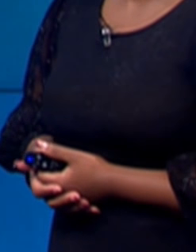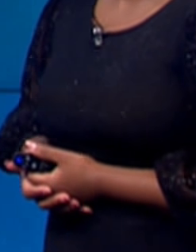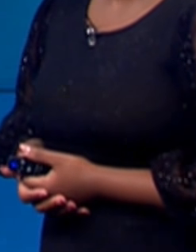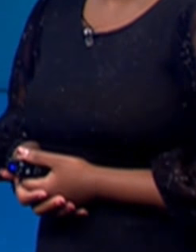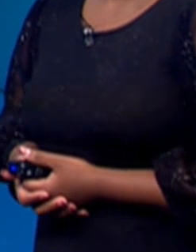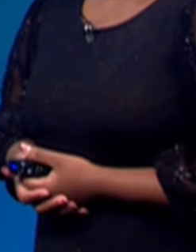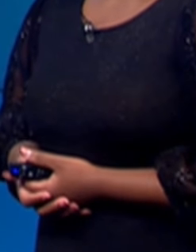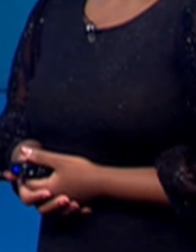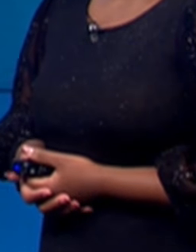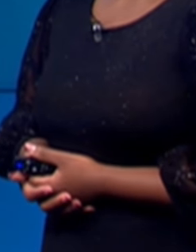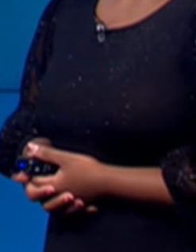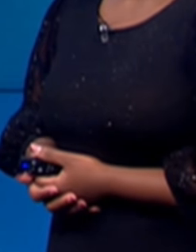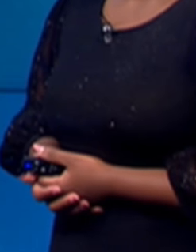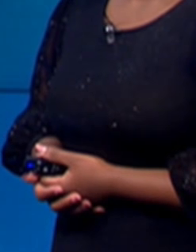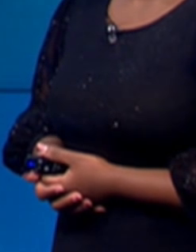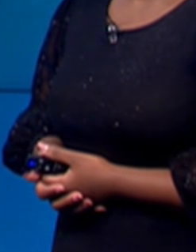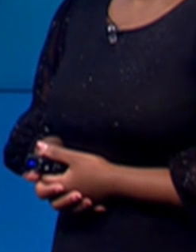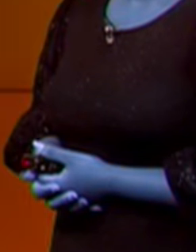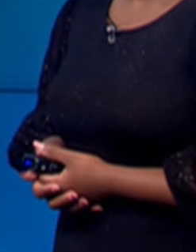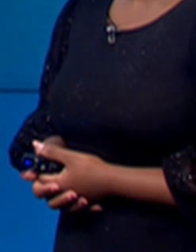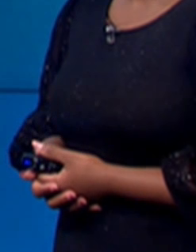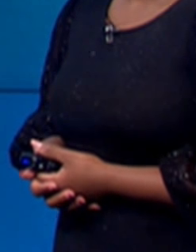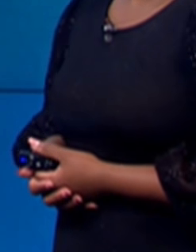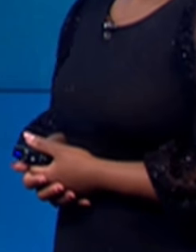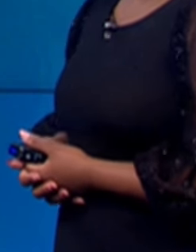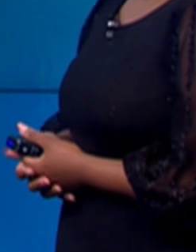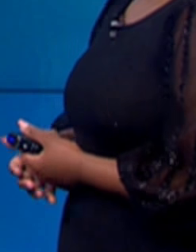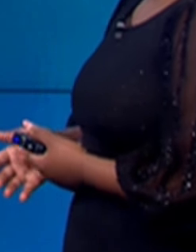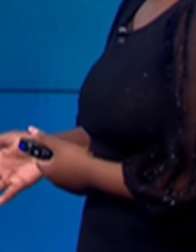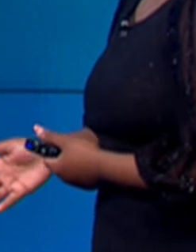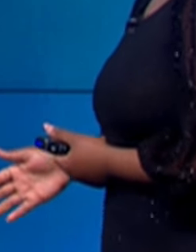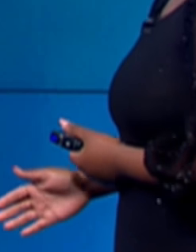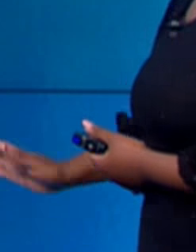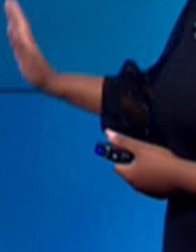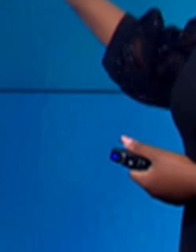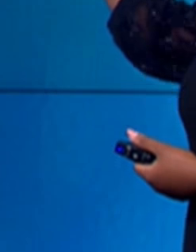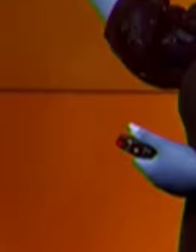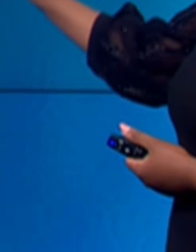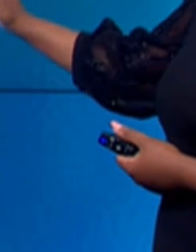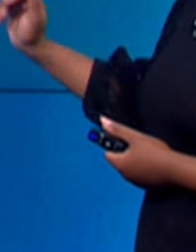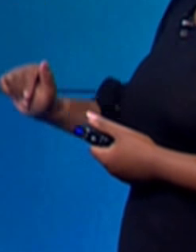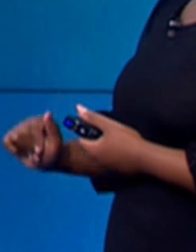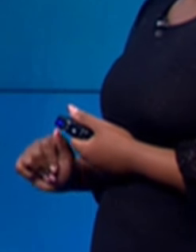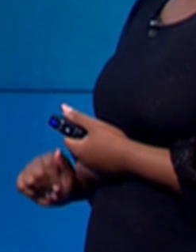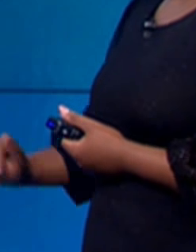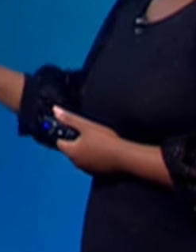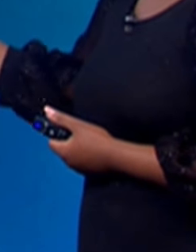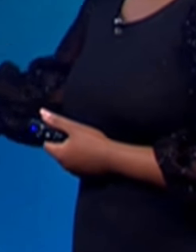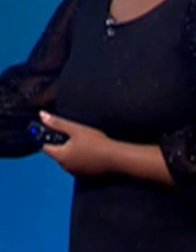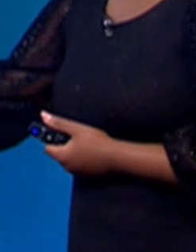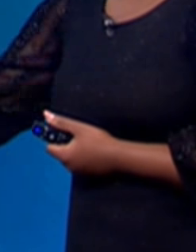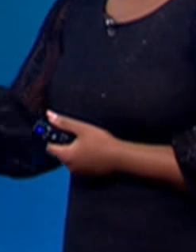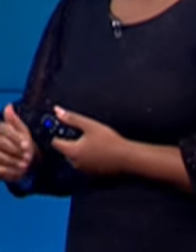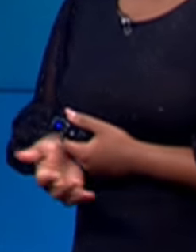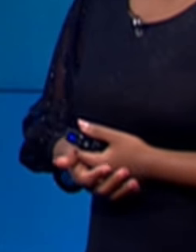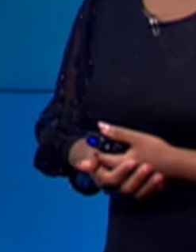ka kwa KwaZulu-Natal mme re lebelele mo tsatsing la ka moso teng masarasarana a pula a tswelela ka diperesente di le 30 ka kwa porofense ya ka KwaZulu-Natal mme